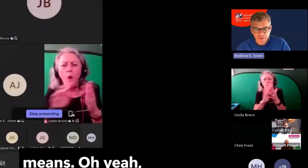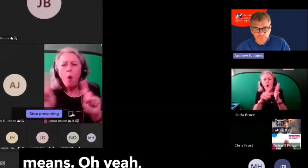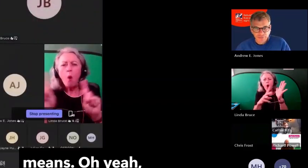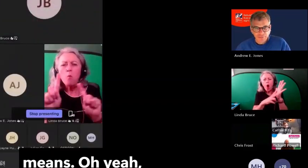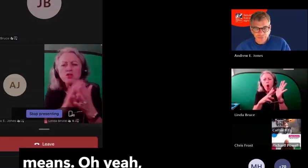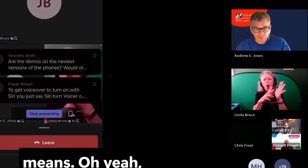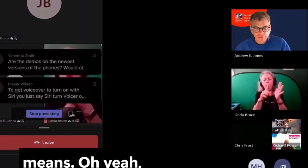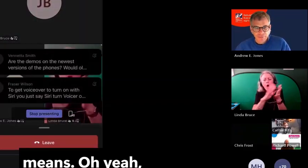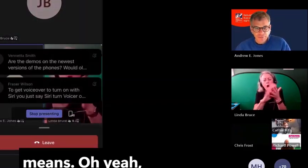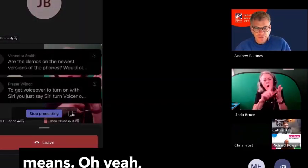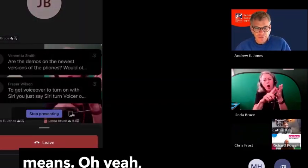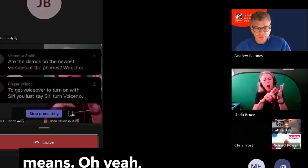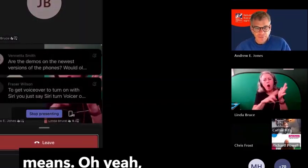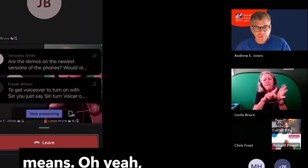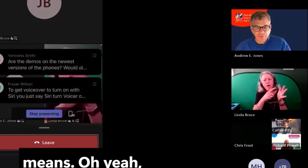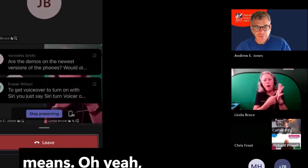means.